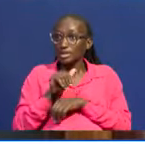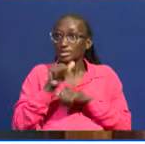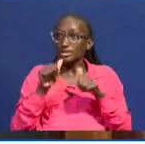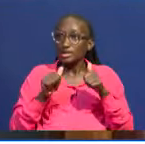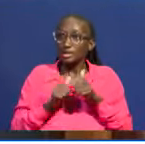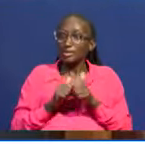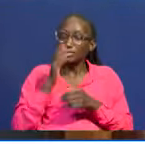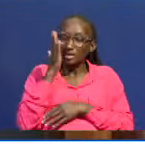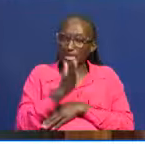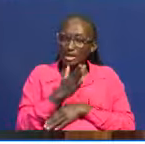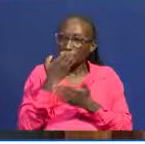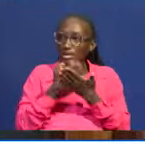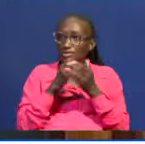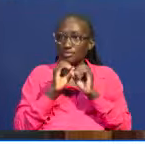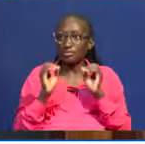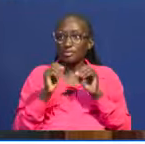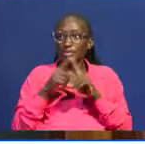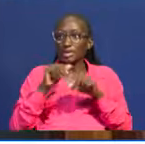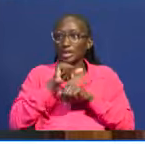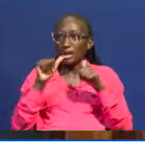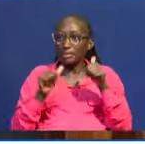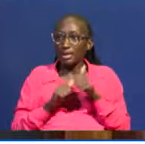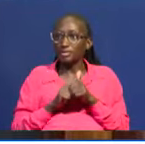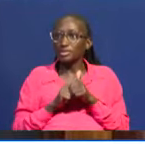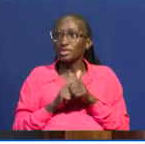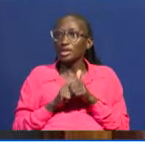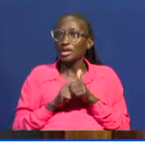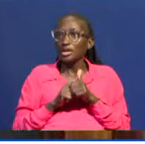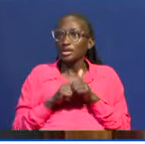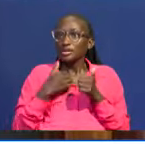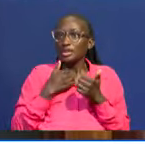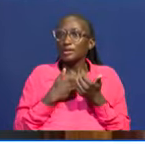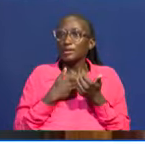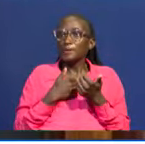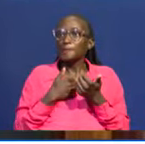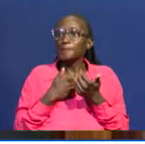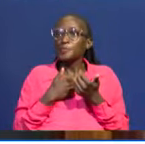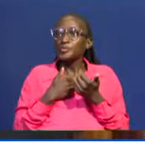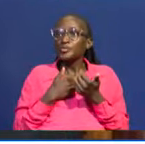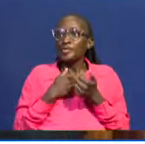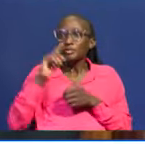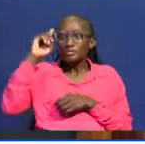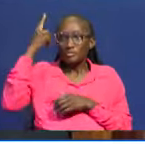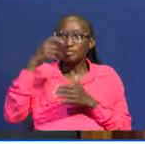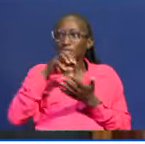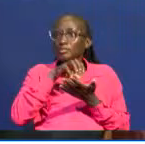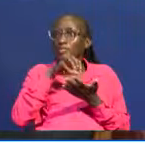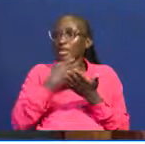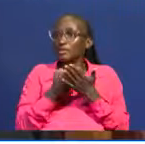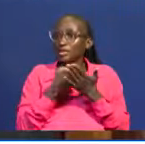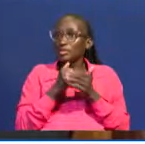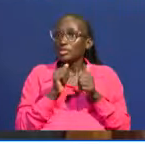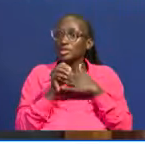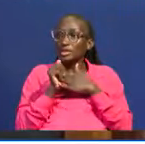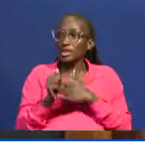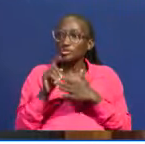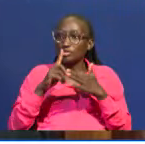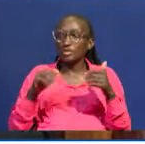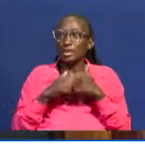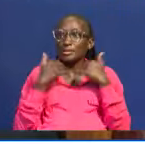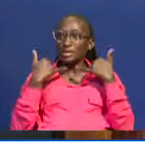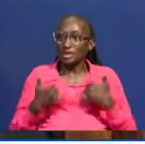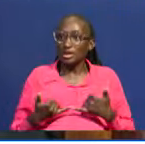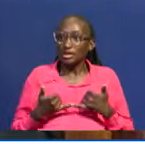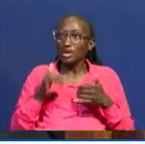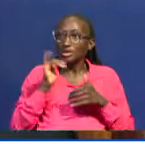about the direct evidence. It is also about the circumstantial evidence. It's also about the circumstances that led to where we are.